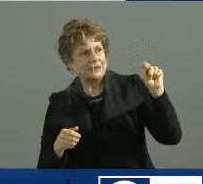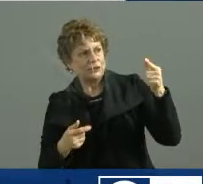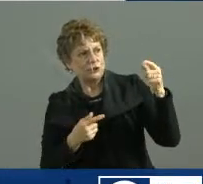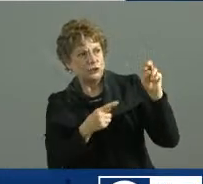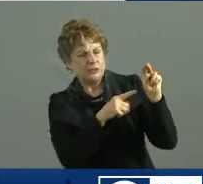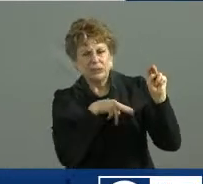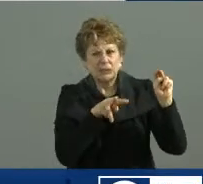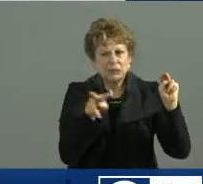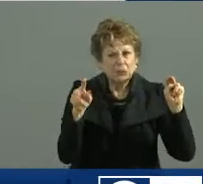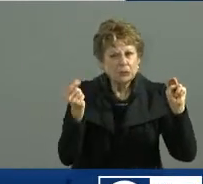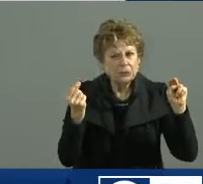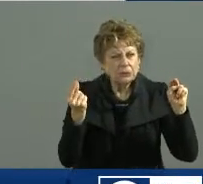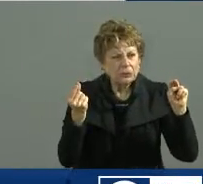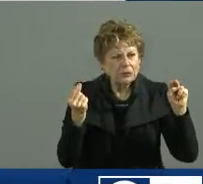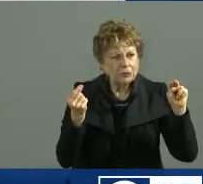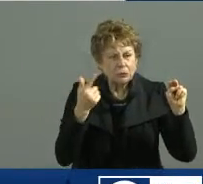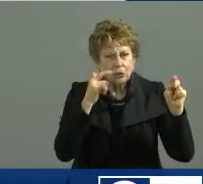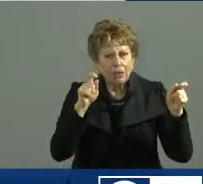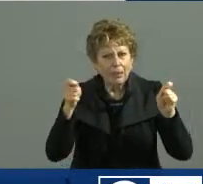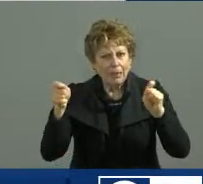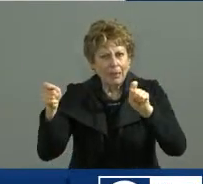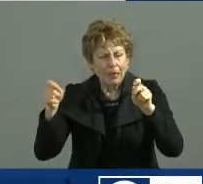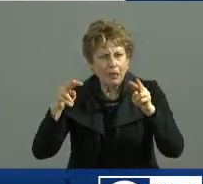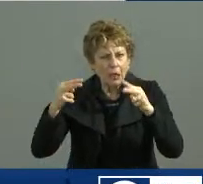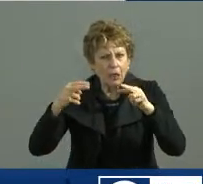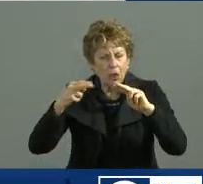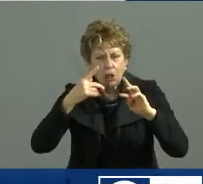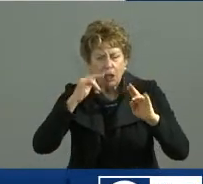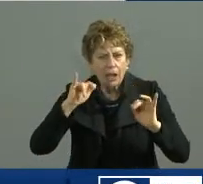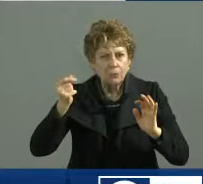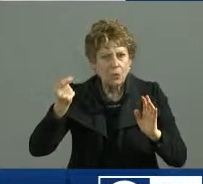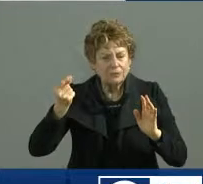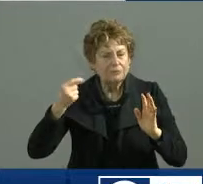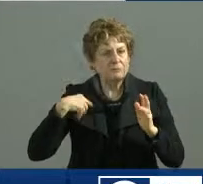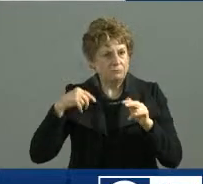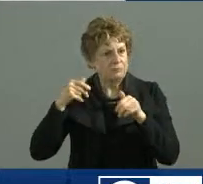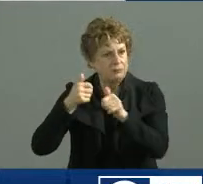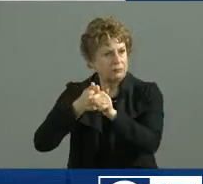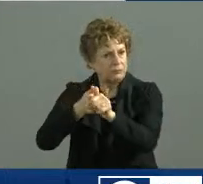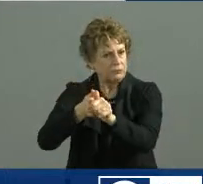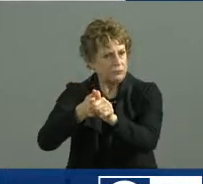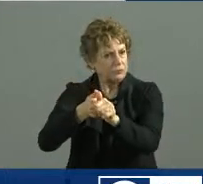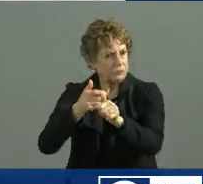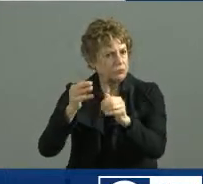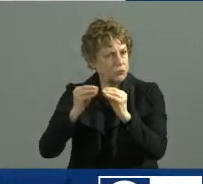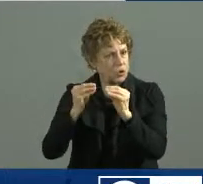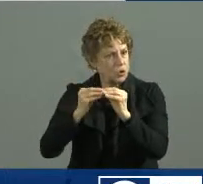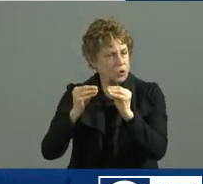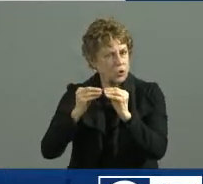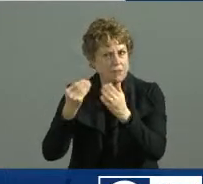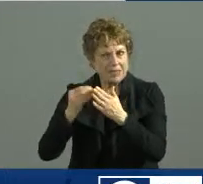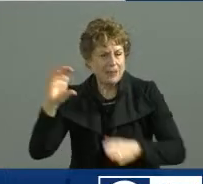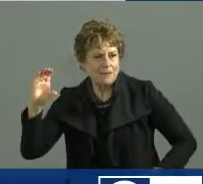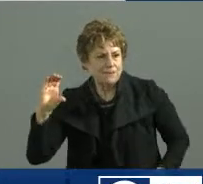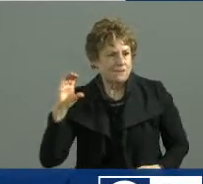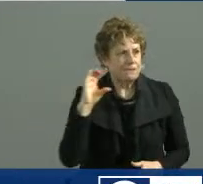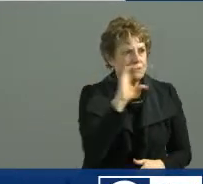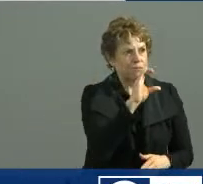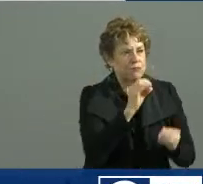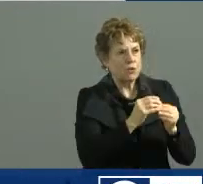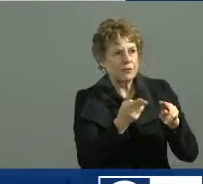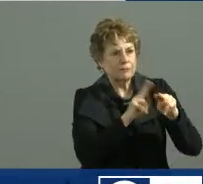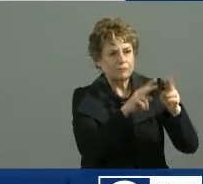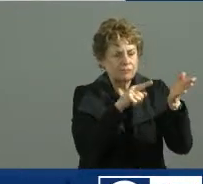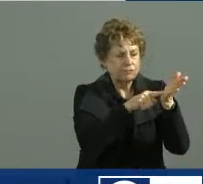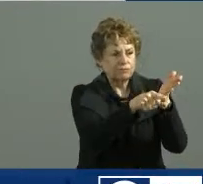anticipating getting additional funding that will allow us to ramp up some of those activities with TGen and our university partners so that we